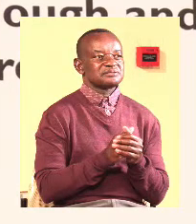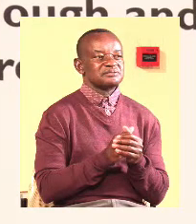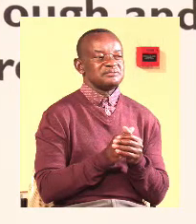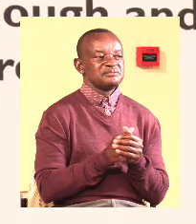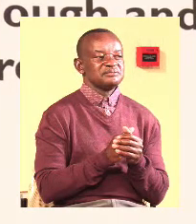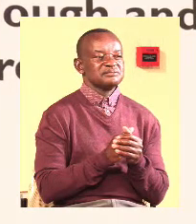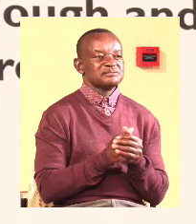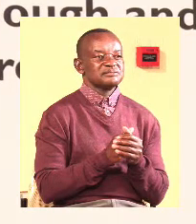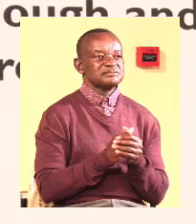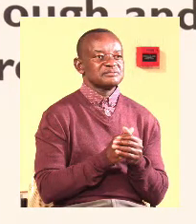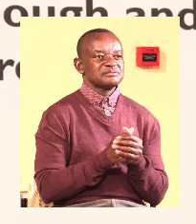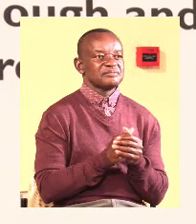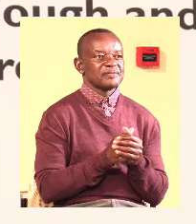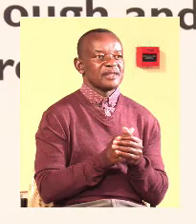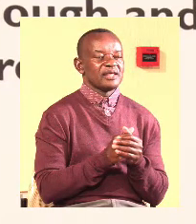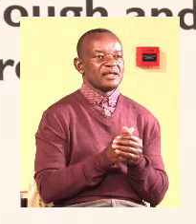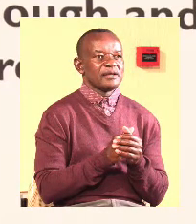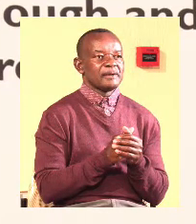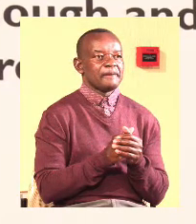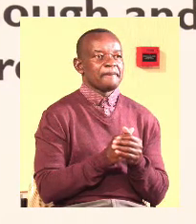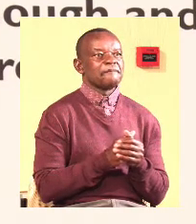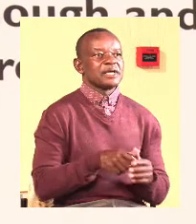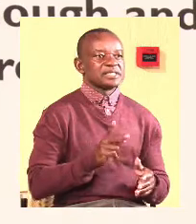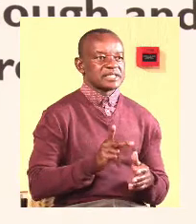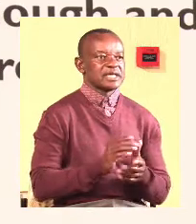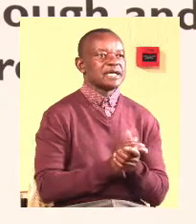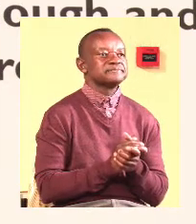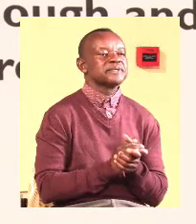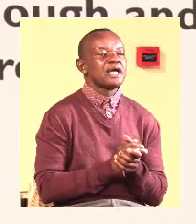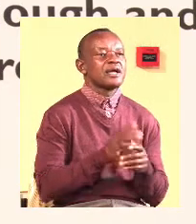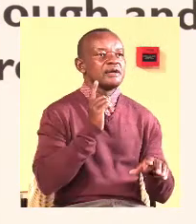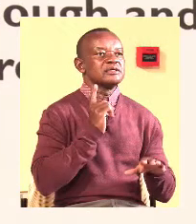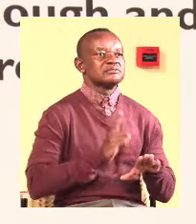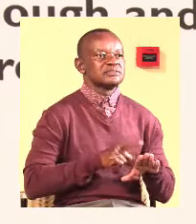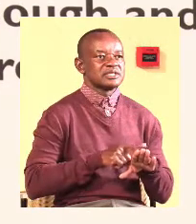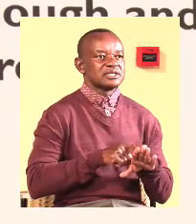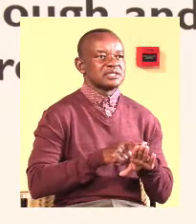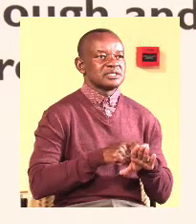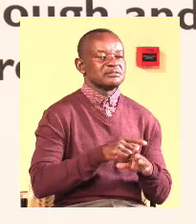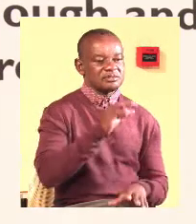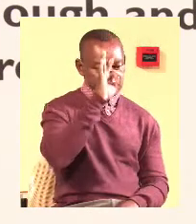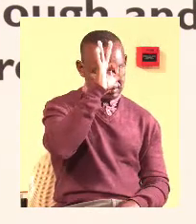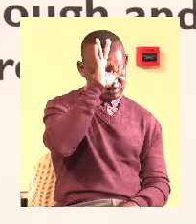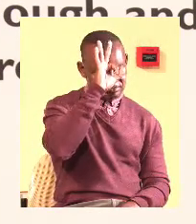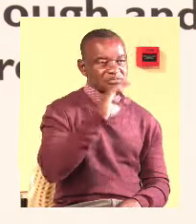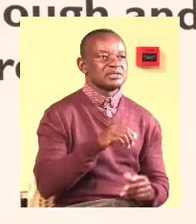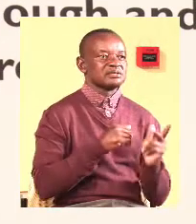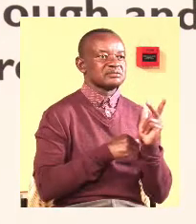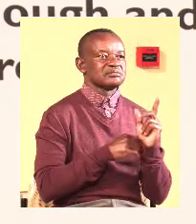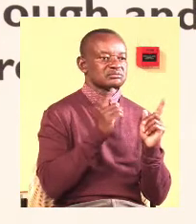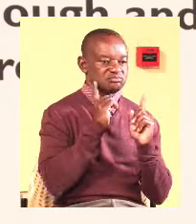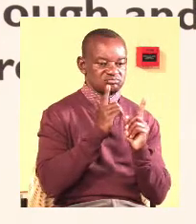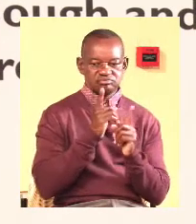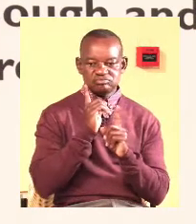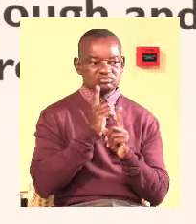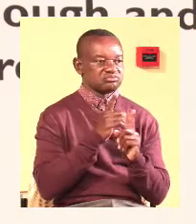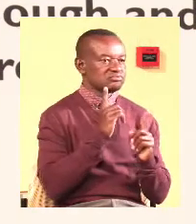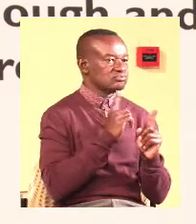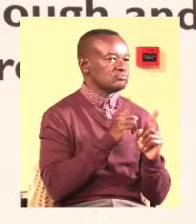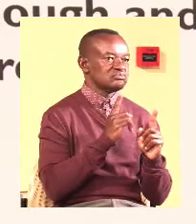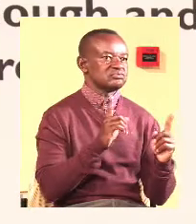when the officers are on patrol, are also talking to the individuals on the streets, because we are always on patrol and we